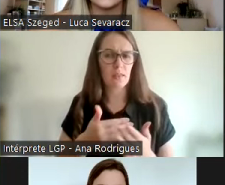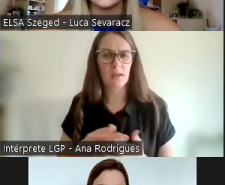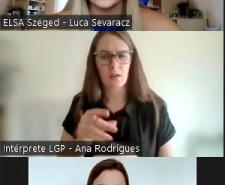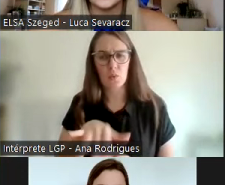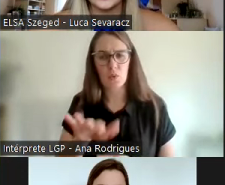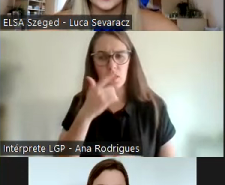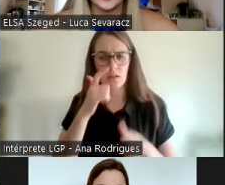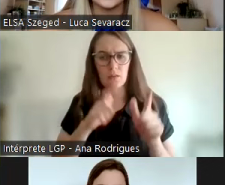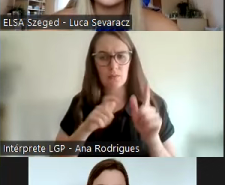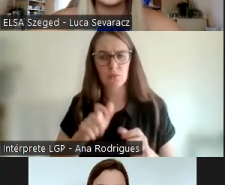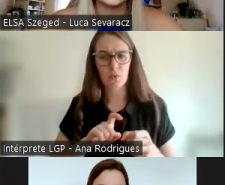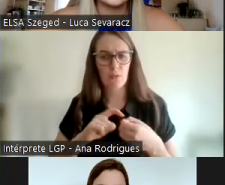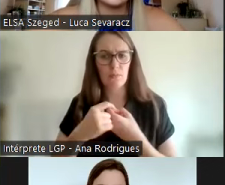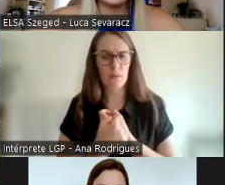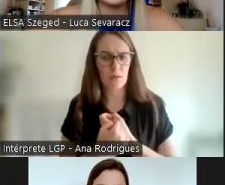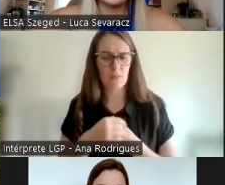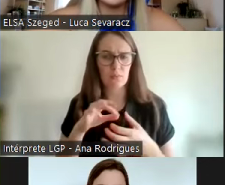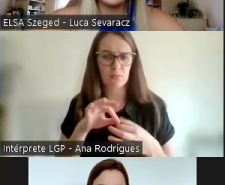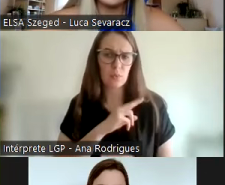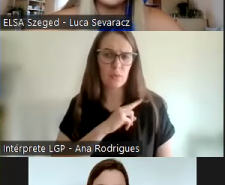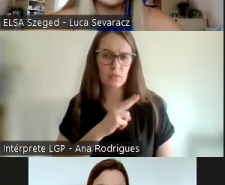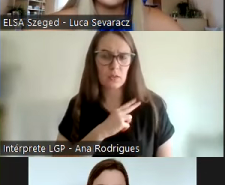Teen Treasures and ASA Szeged.